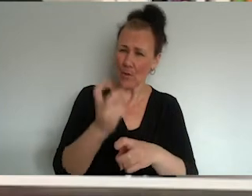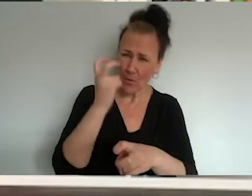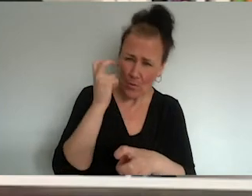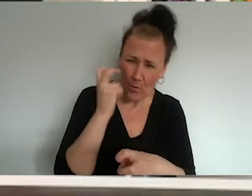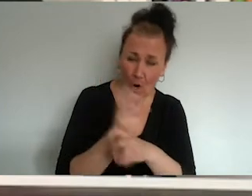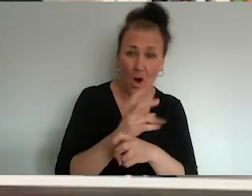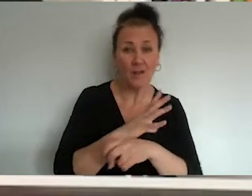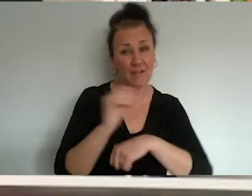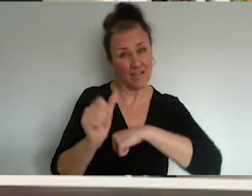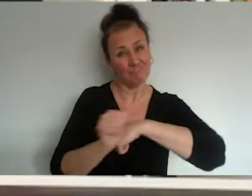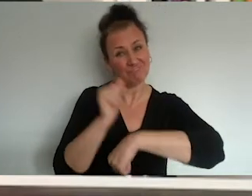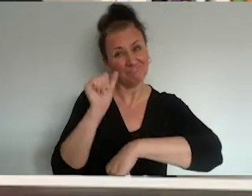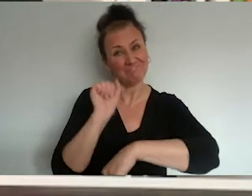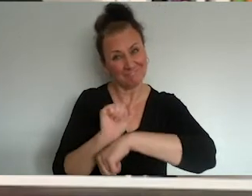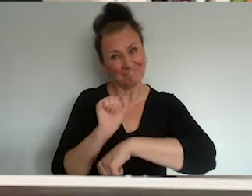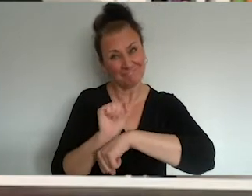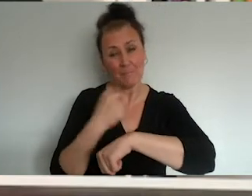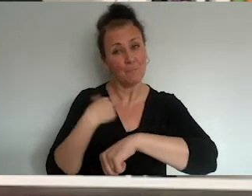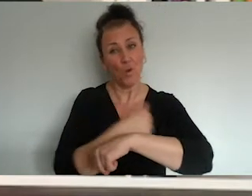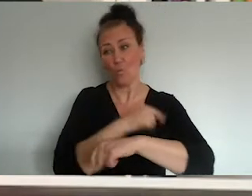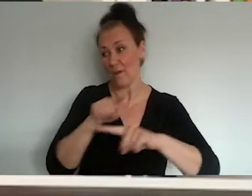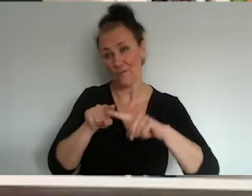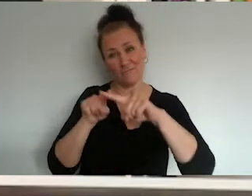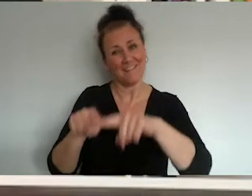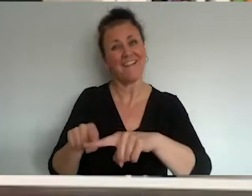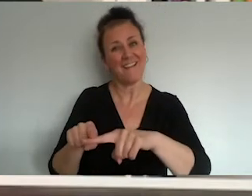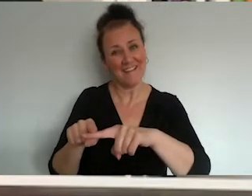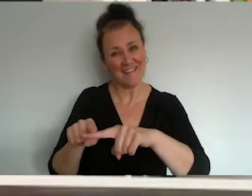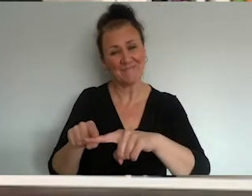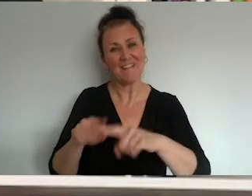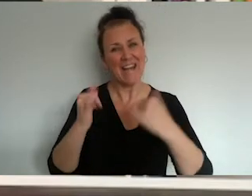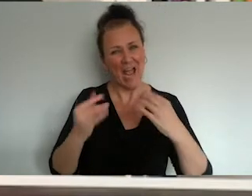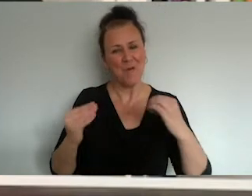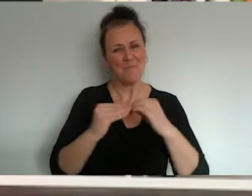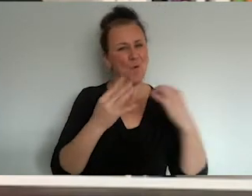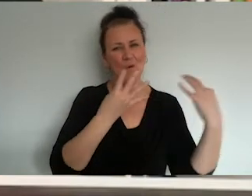the hard and often hazardous work on which we depend,